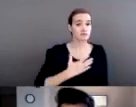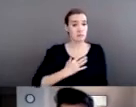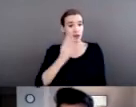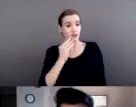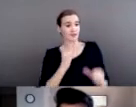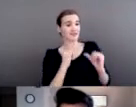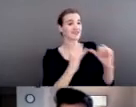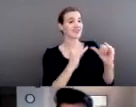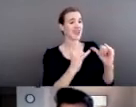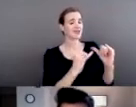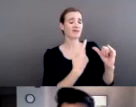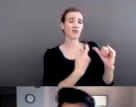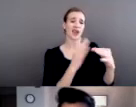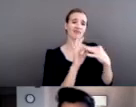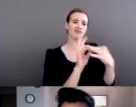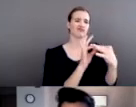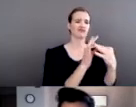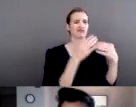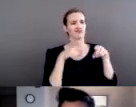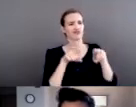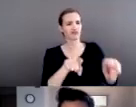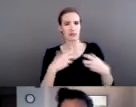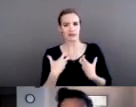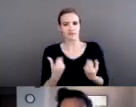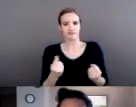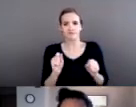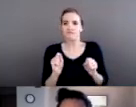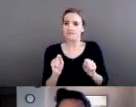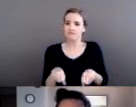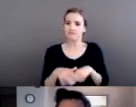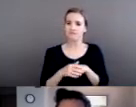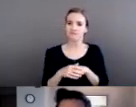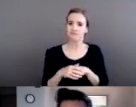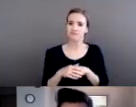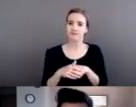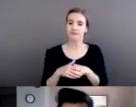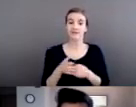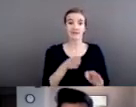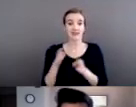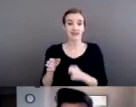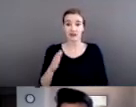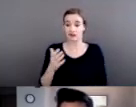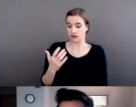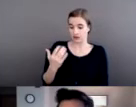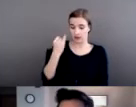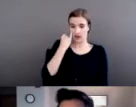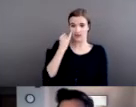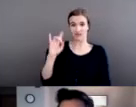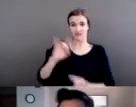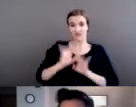heal together. And also just being more willing to talk about it lets you know that it's